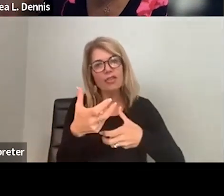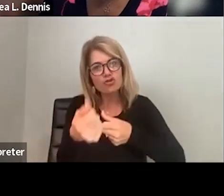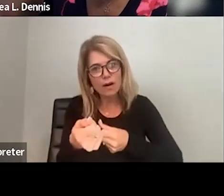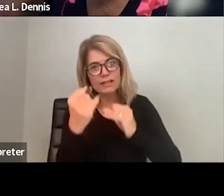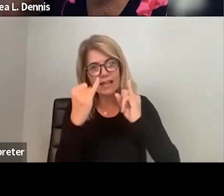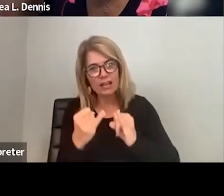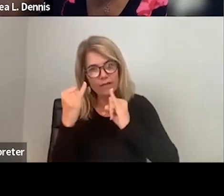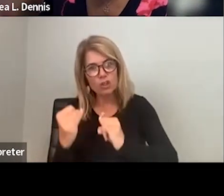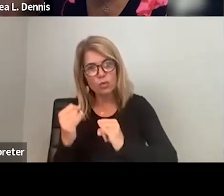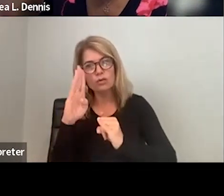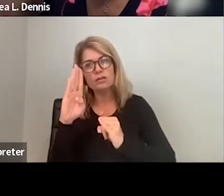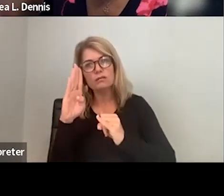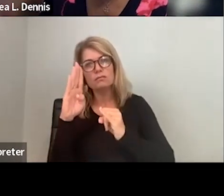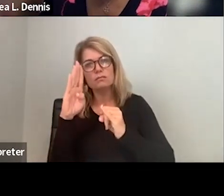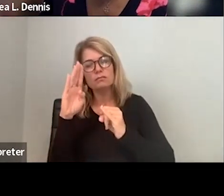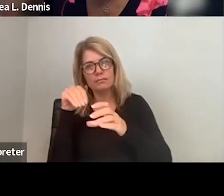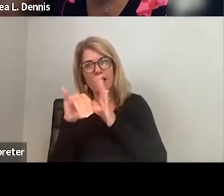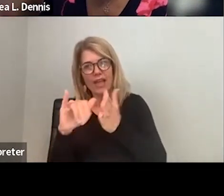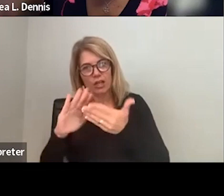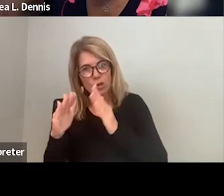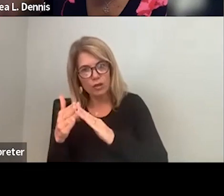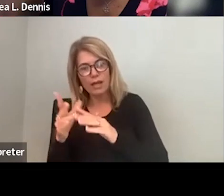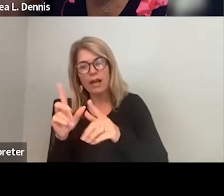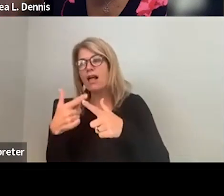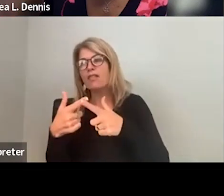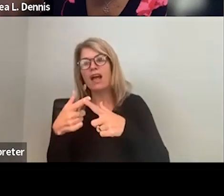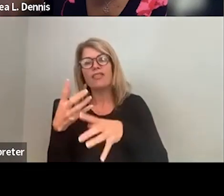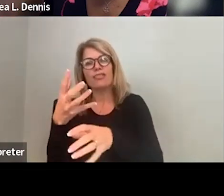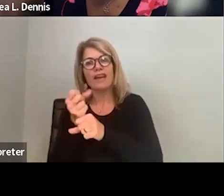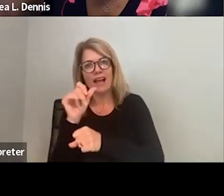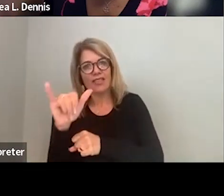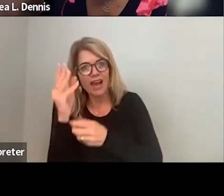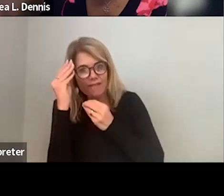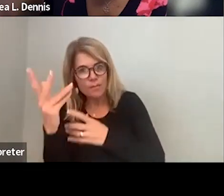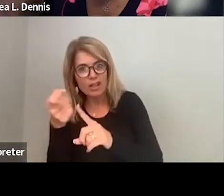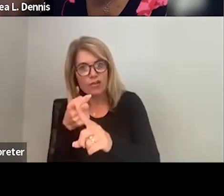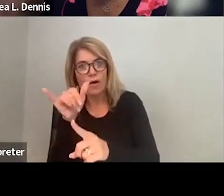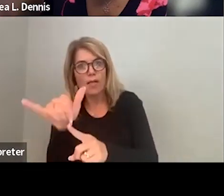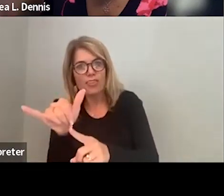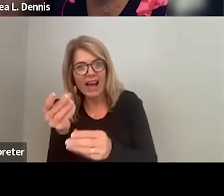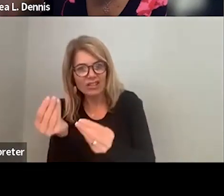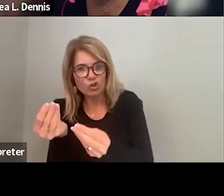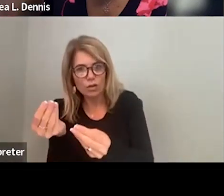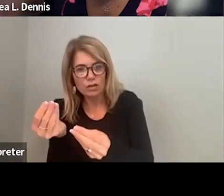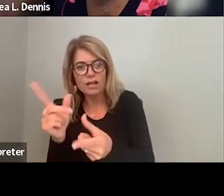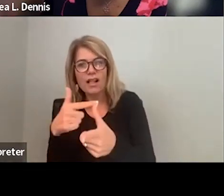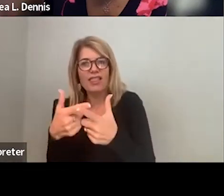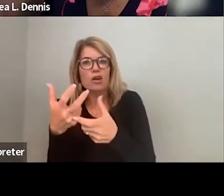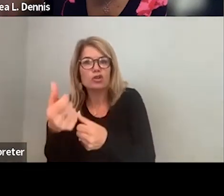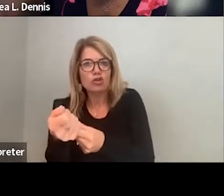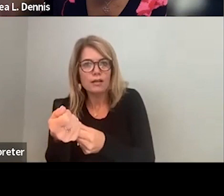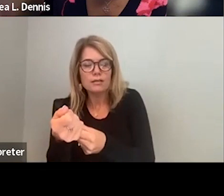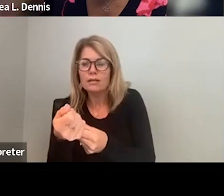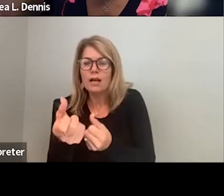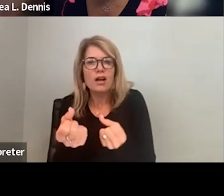other members of the community who can then get their information from that source, and that became more of a trust issue. There are a number of states